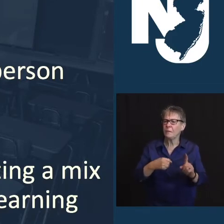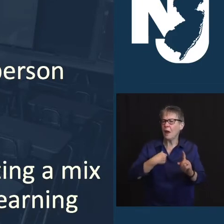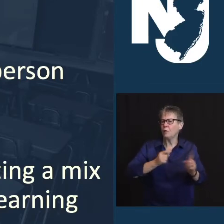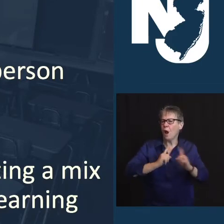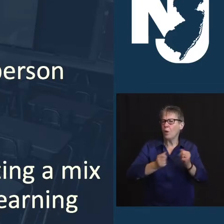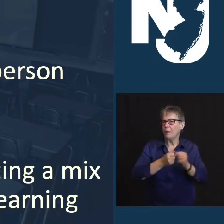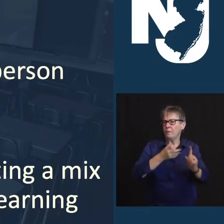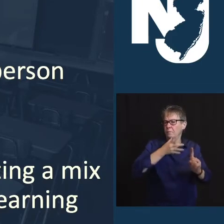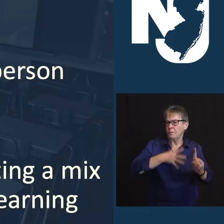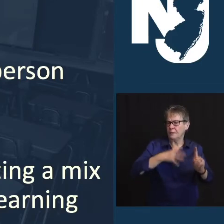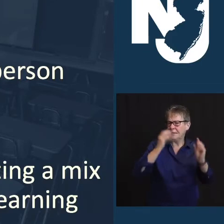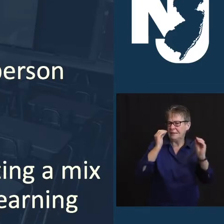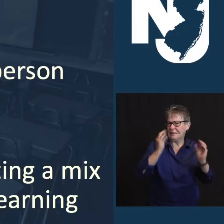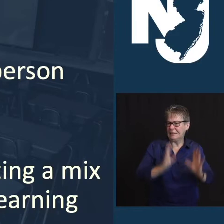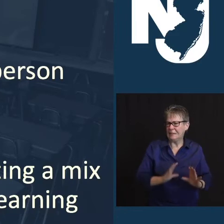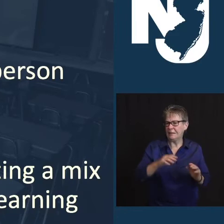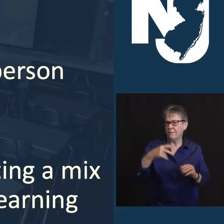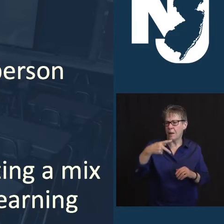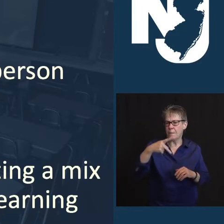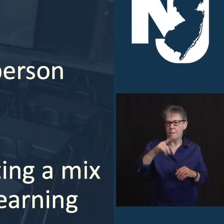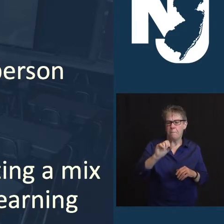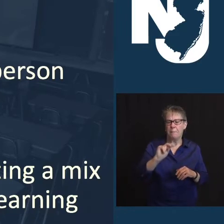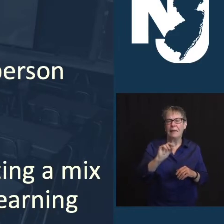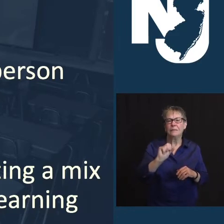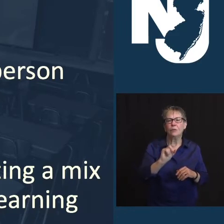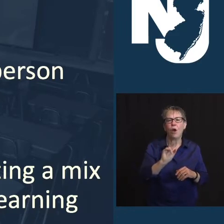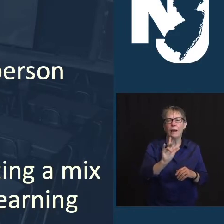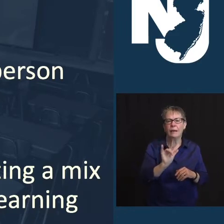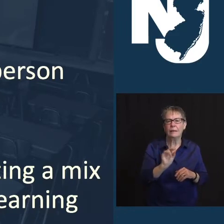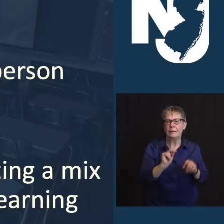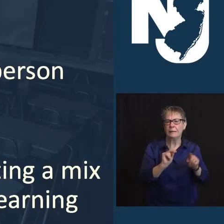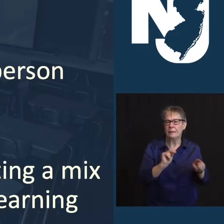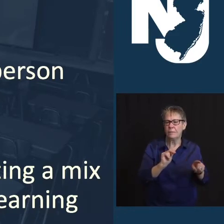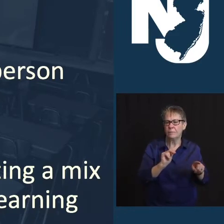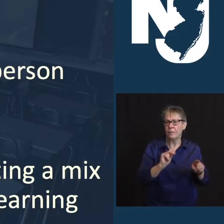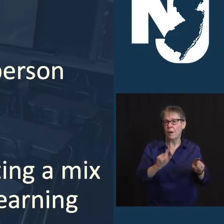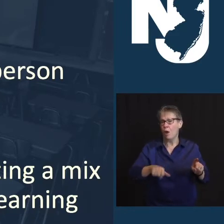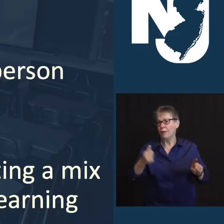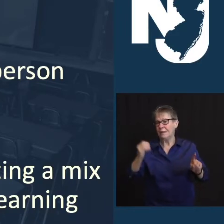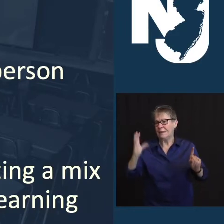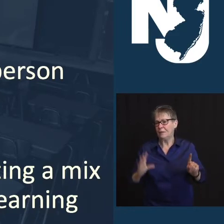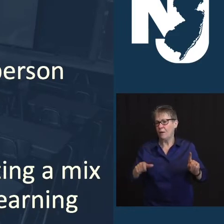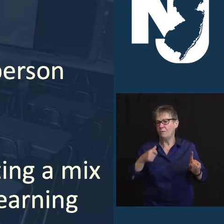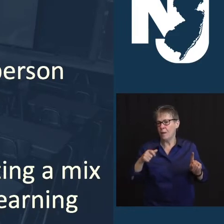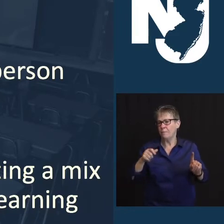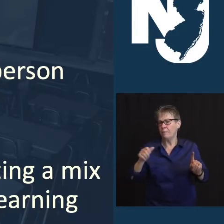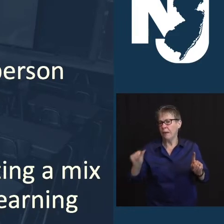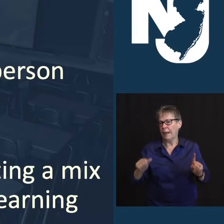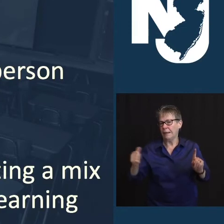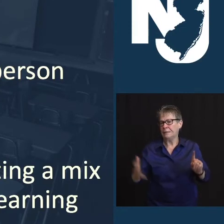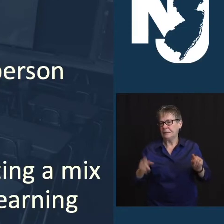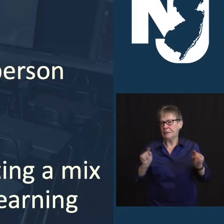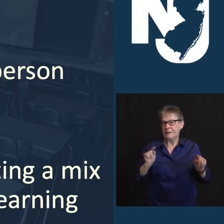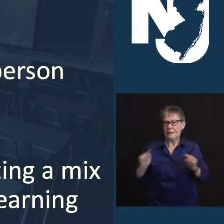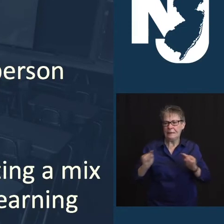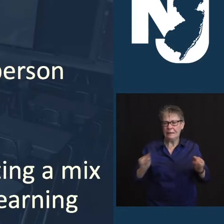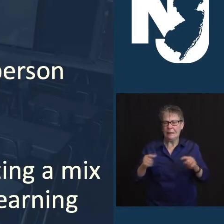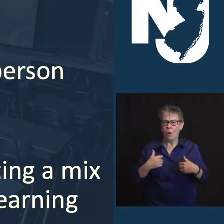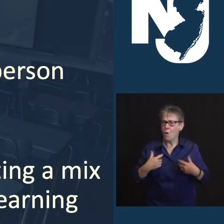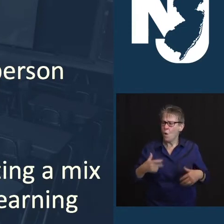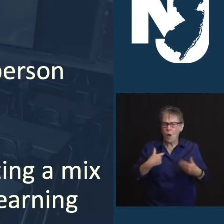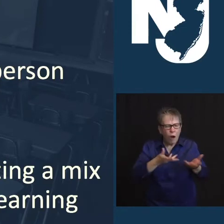and also works, Judy, at Atlantic Care Hospital. And really good conversations, unvarnished in the